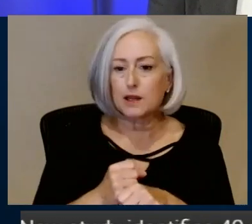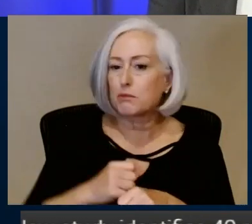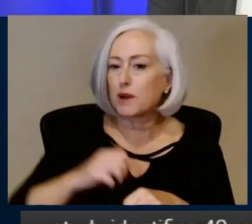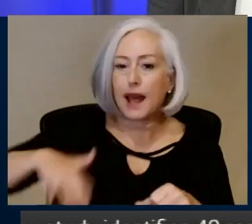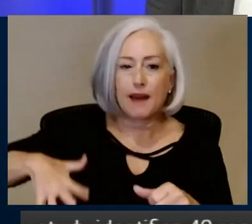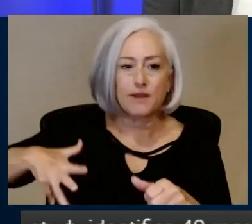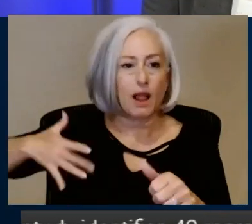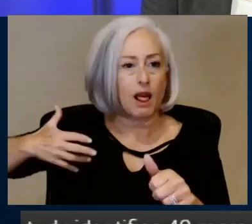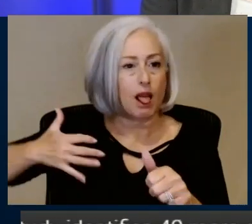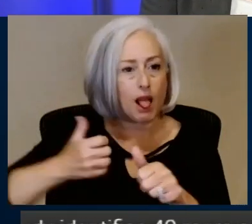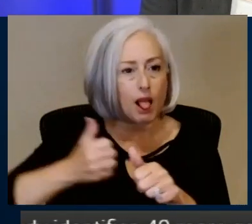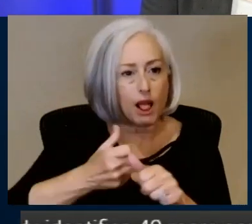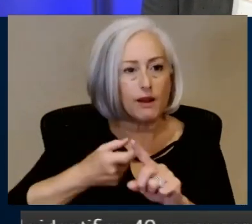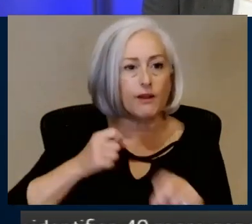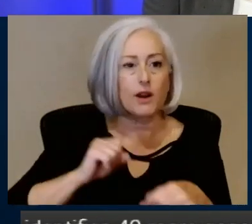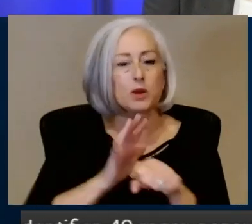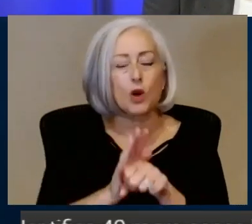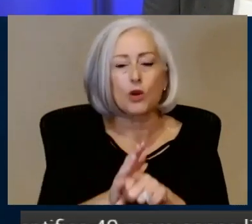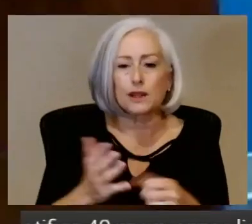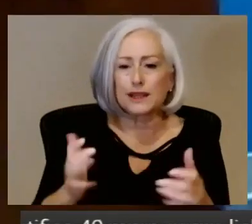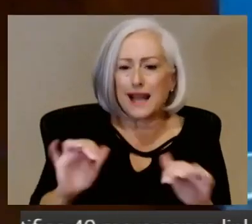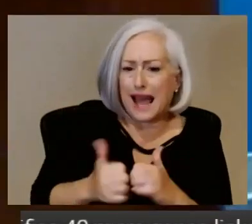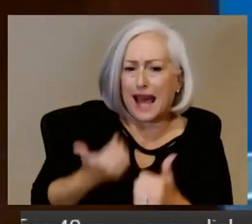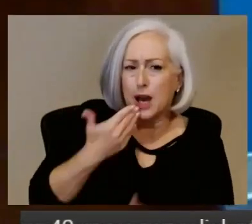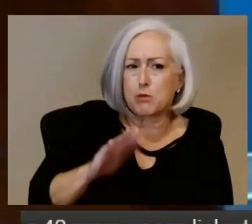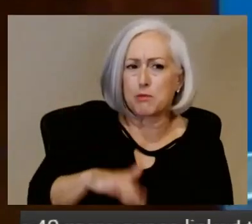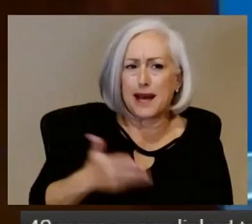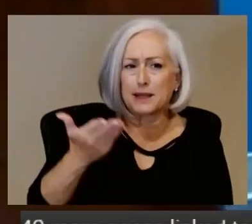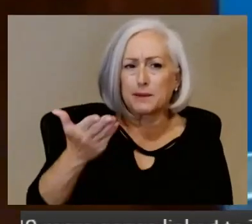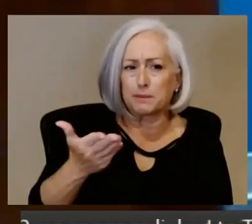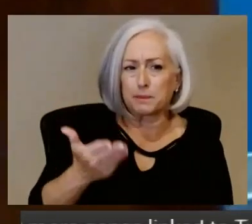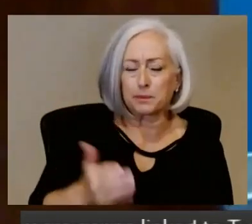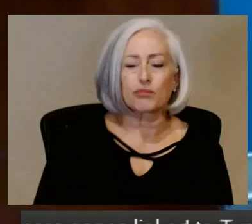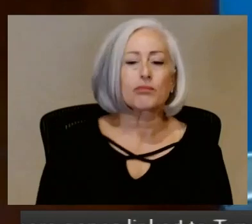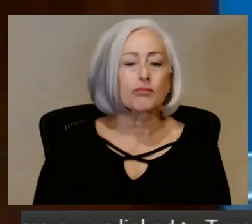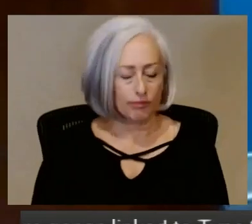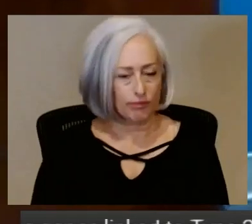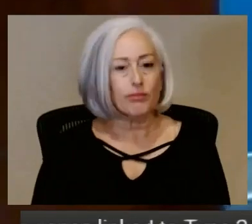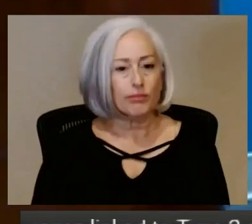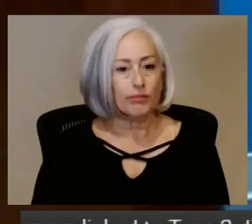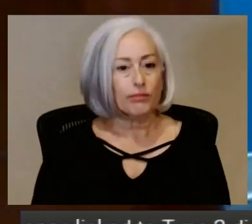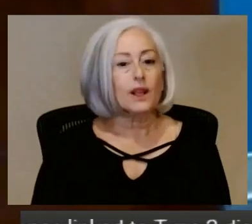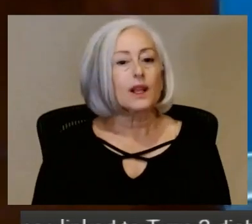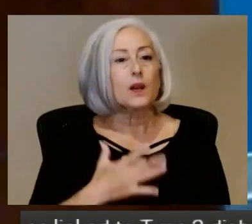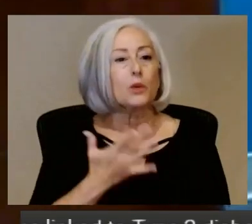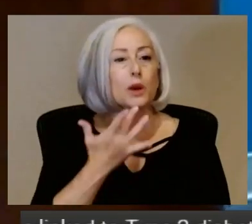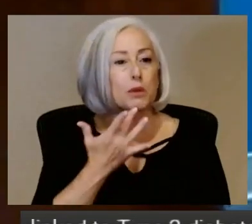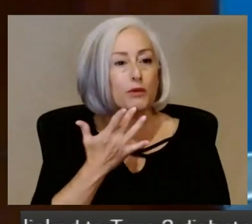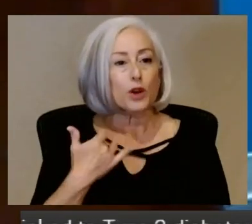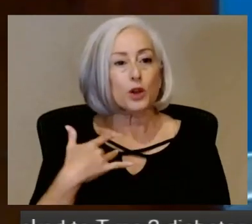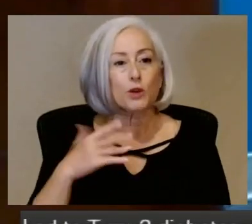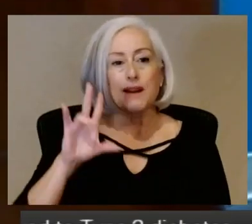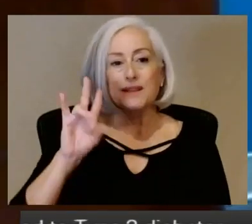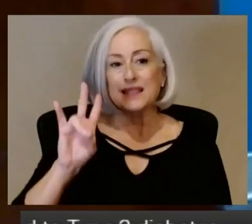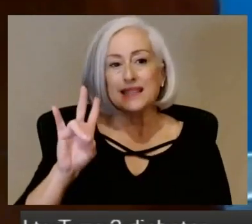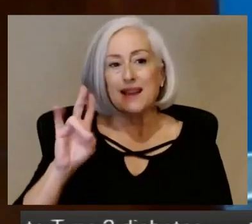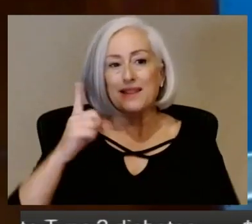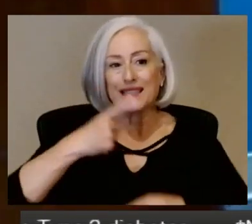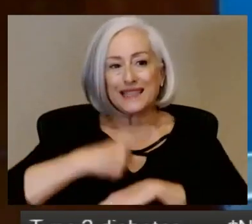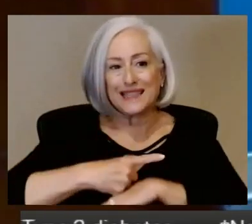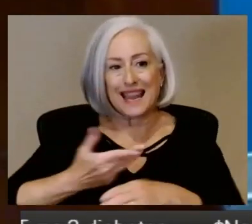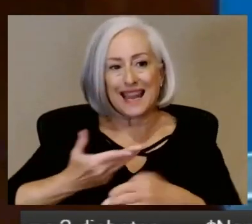are we talking right now? Sure, absolutely. We like to have about a 7-day supply of all blood types on